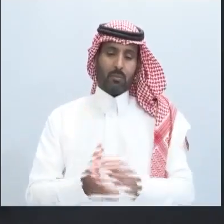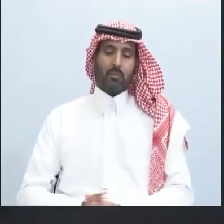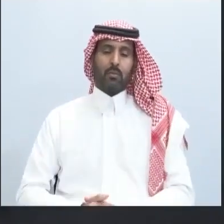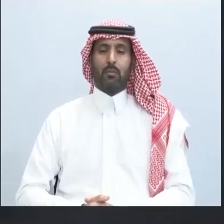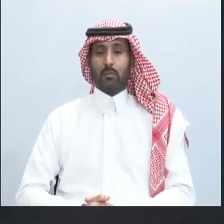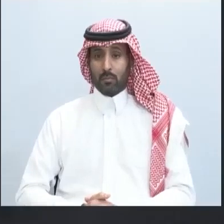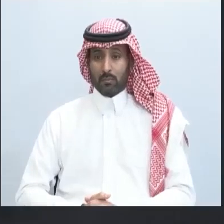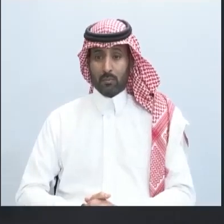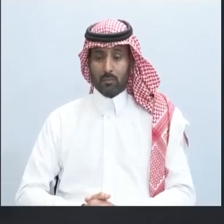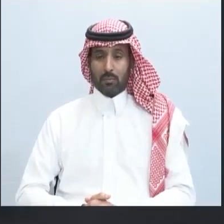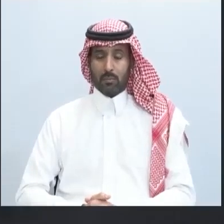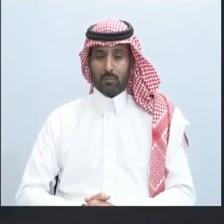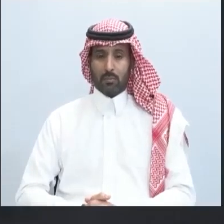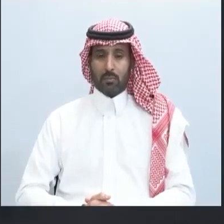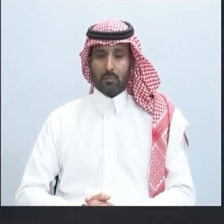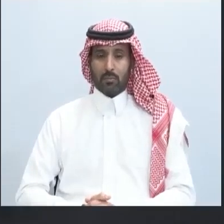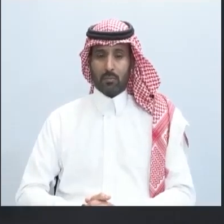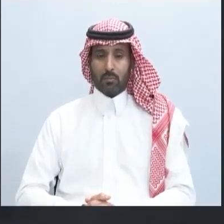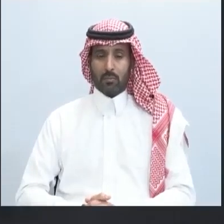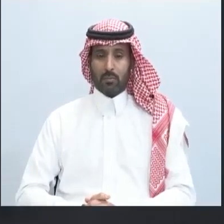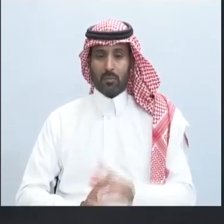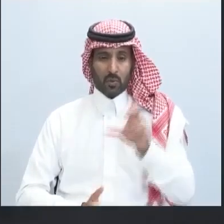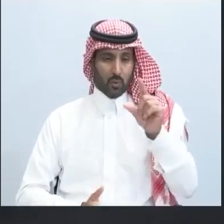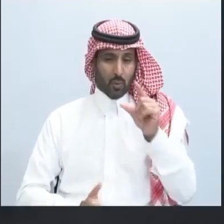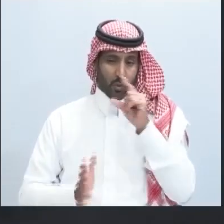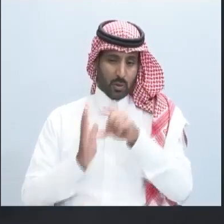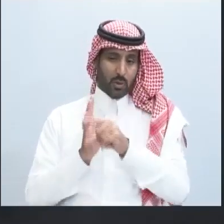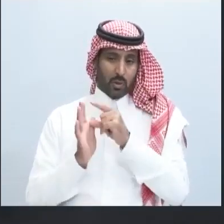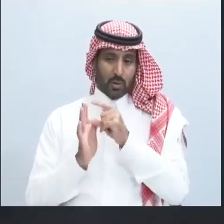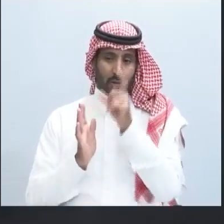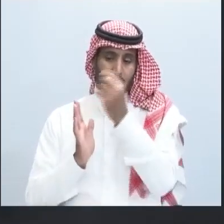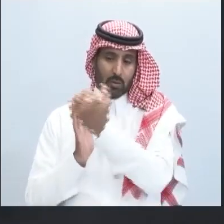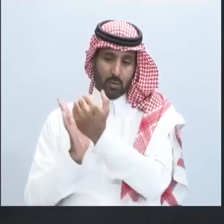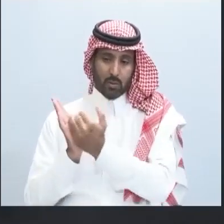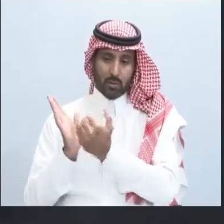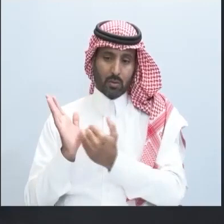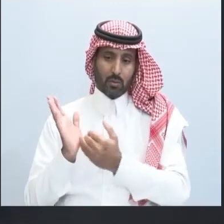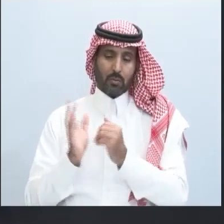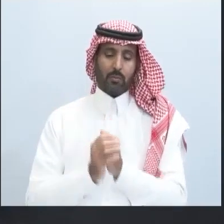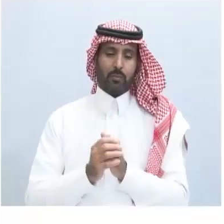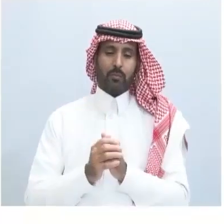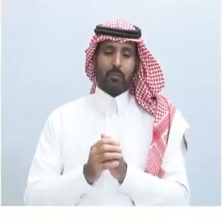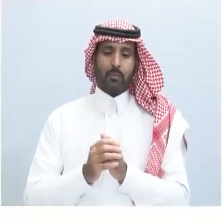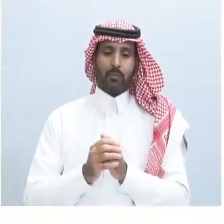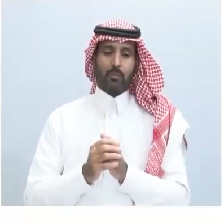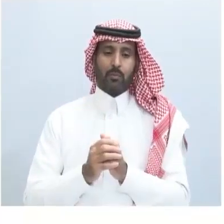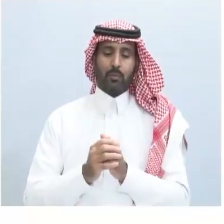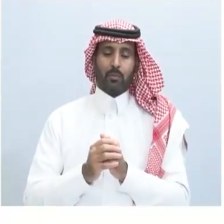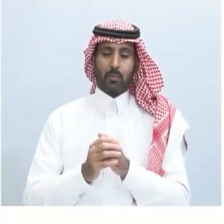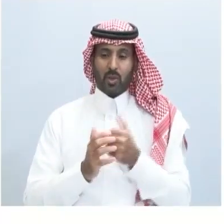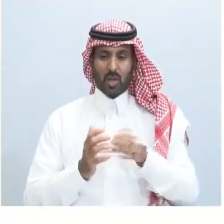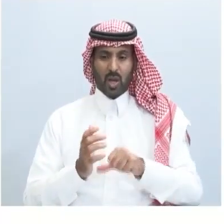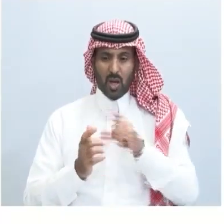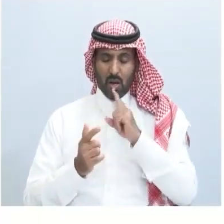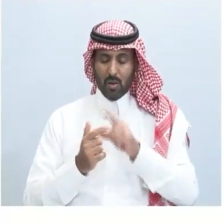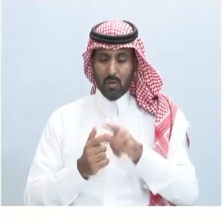one of them. So it's like a small title for each of part of the article. We have penalties,